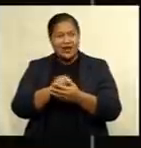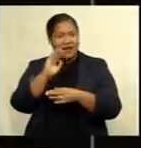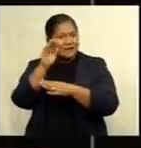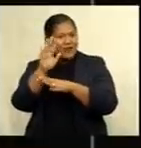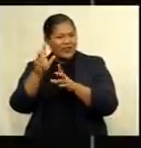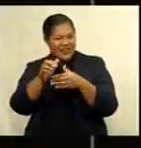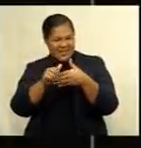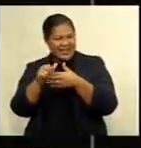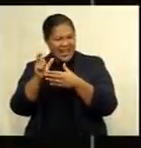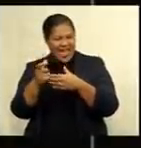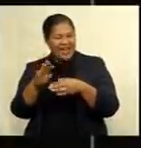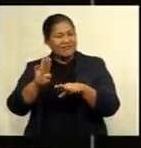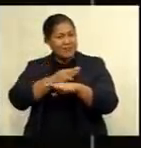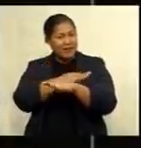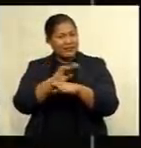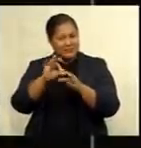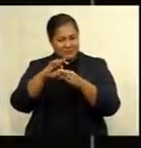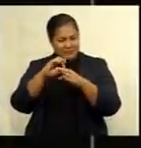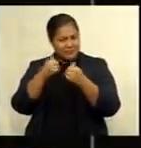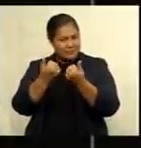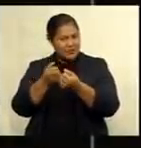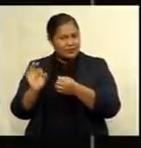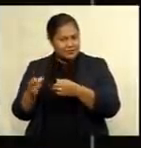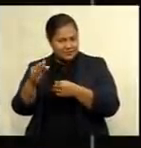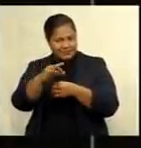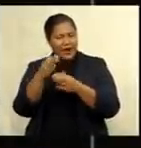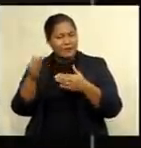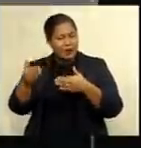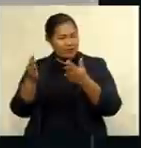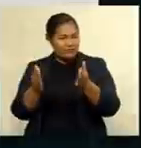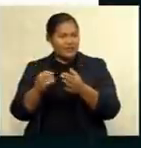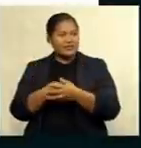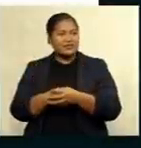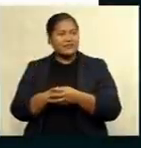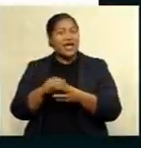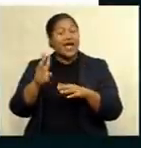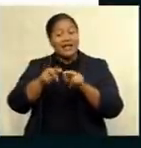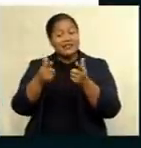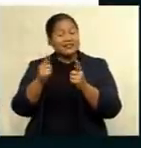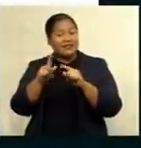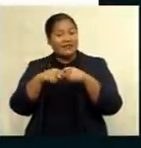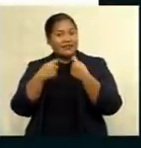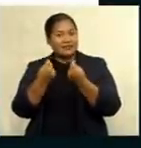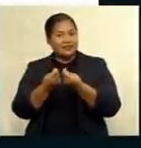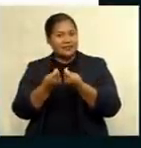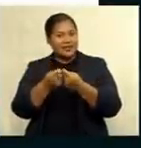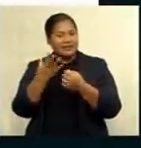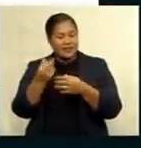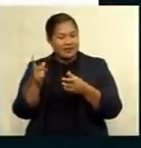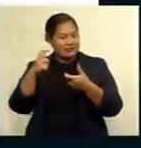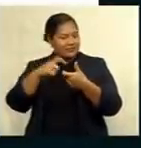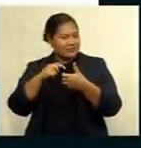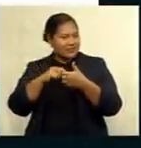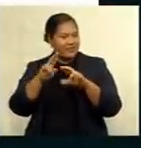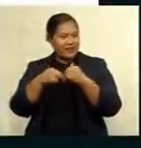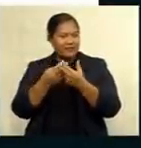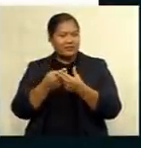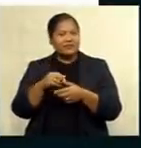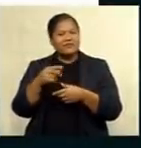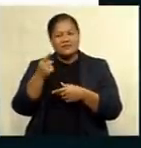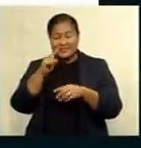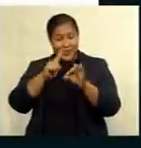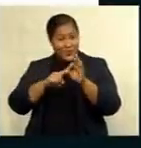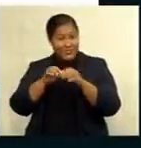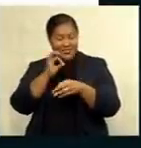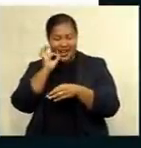Fiji's rugby stars reunite with families. To our poll question, this week we are asking, should more be done for women's rugby in Fiji?